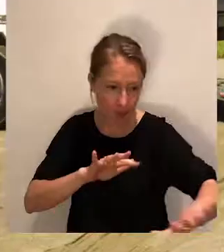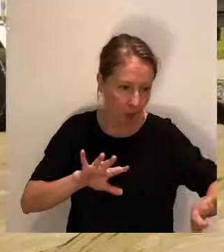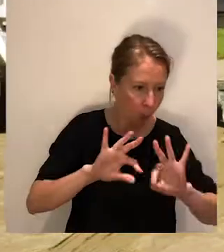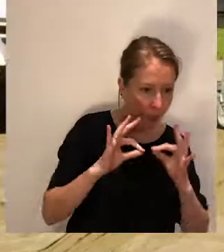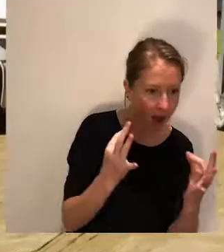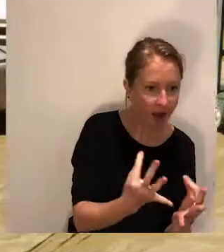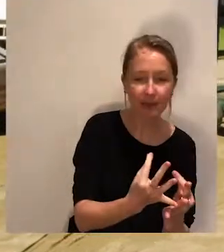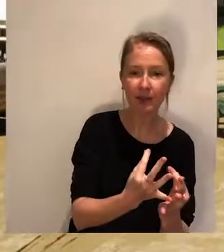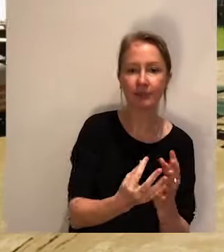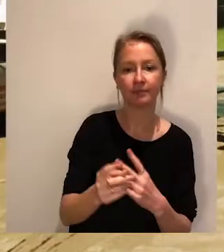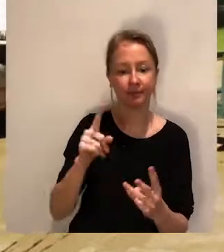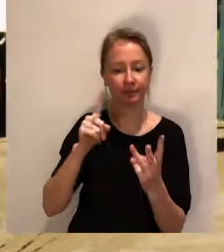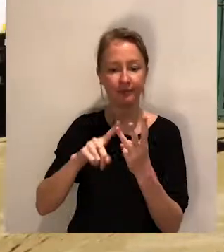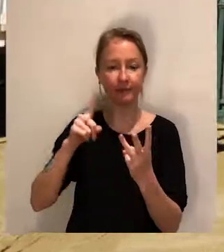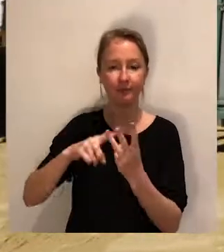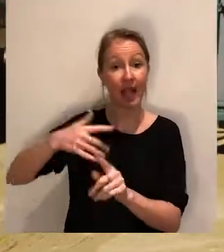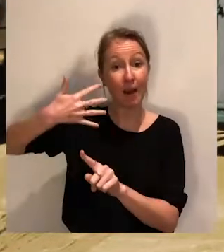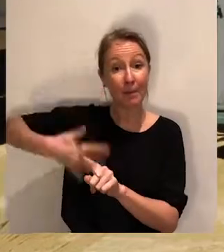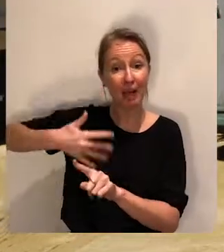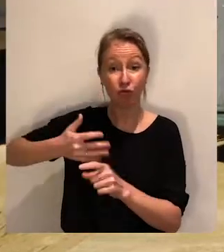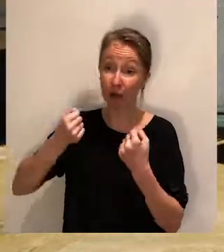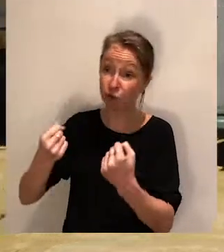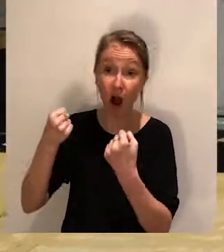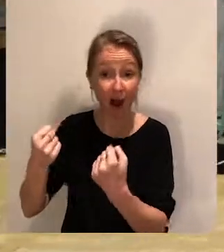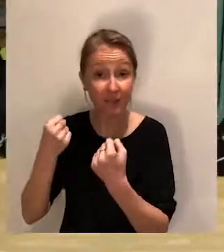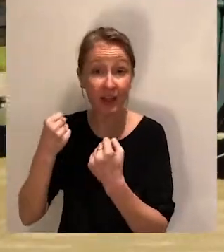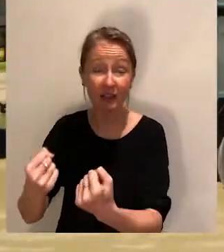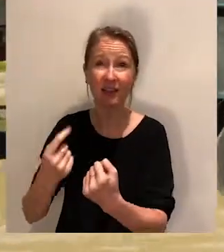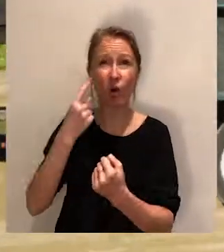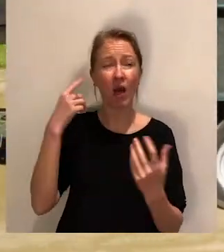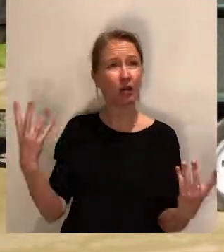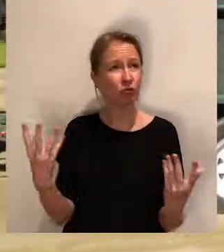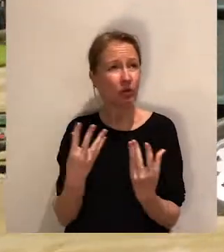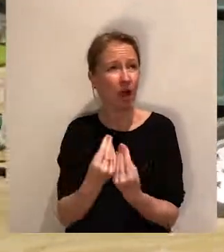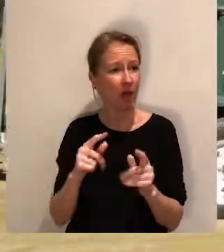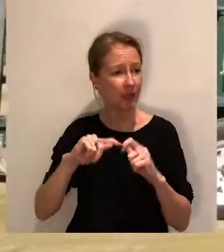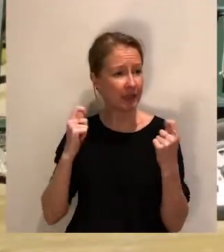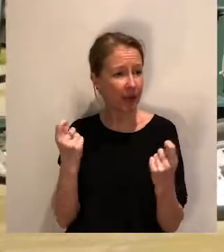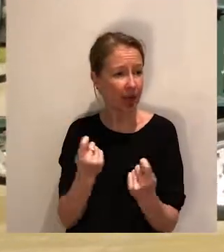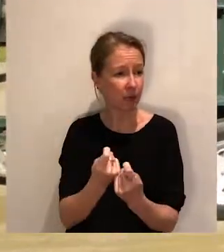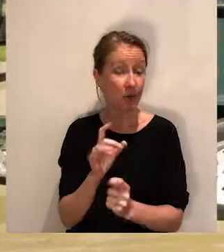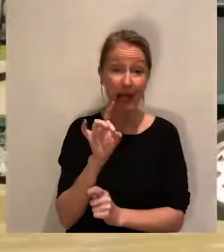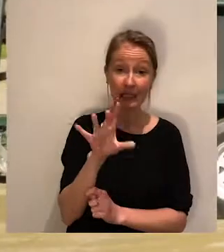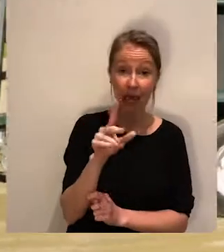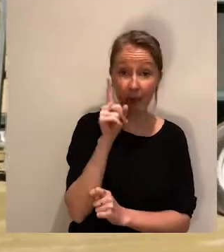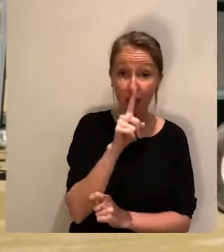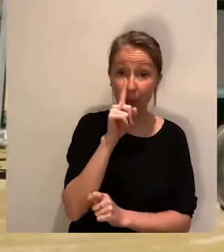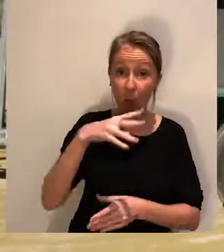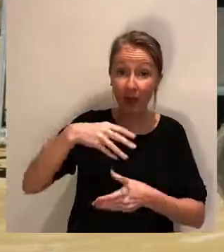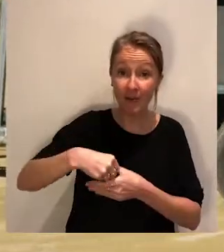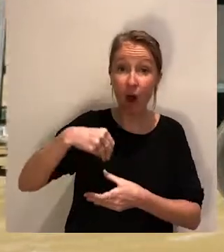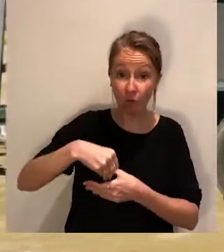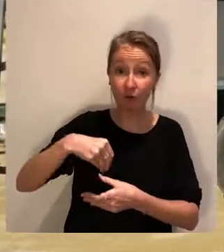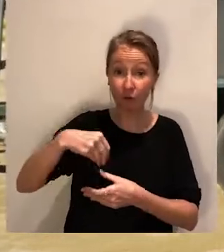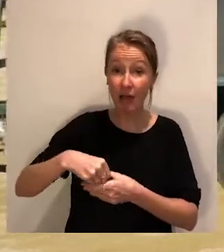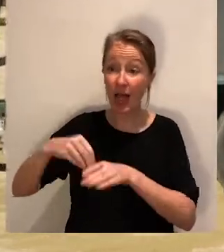browse, our backyard drivers. But on the ground there was probably a core team of 10 people involved in moving the giraffe